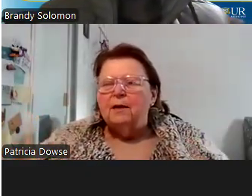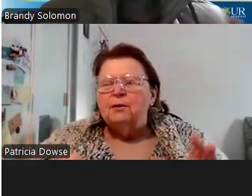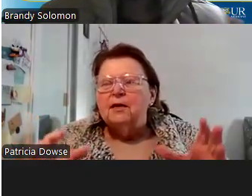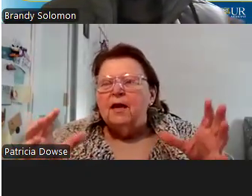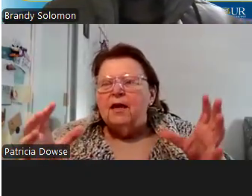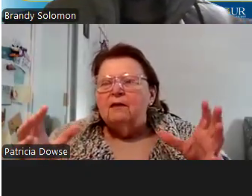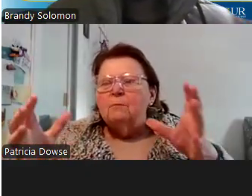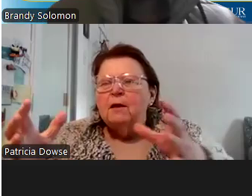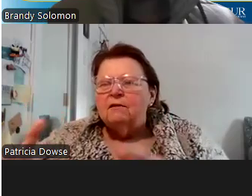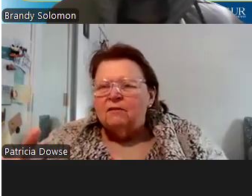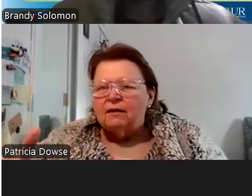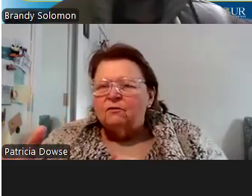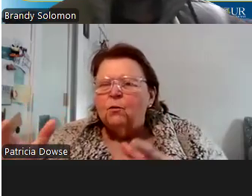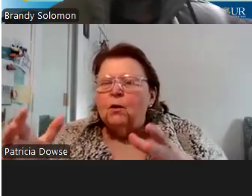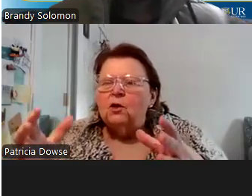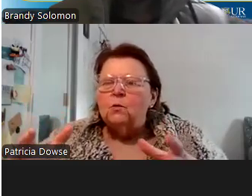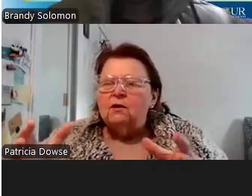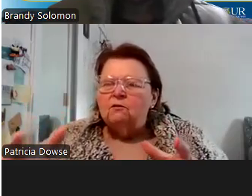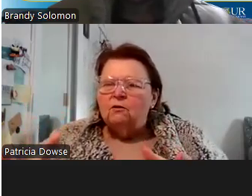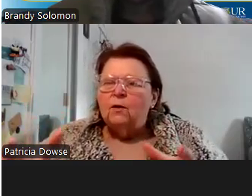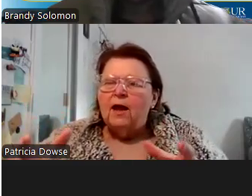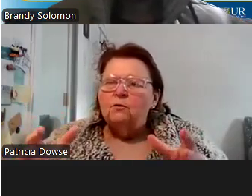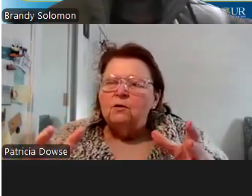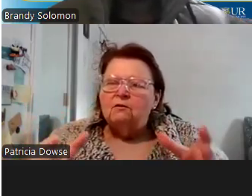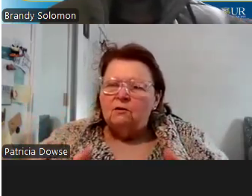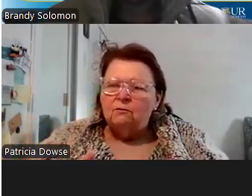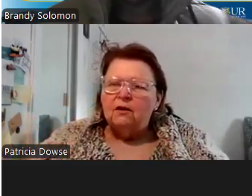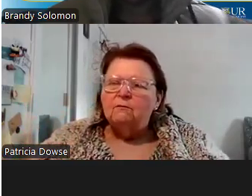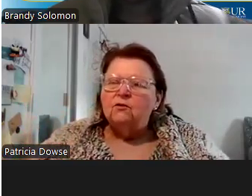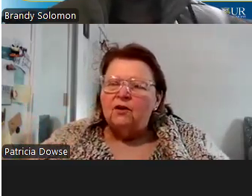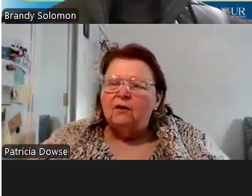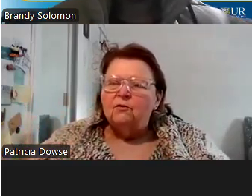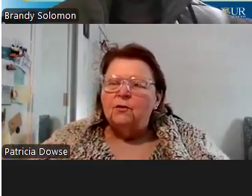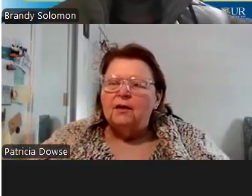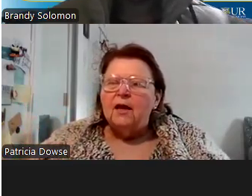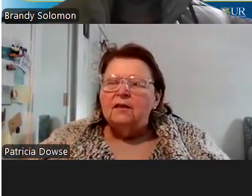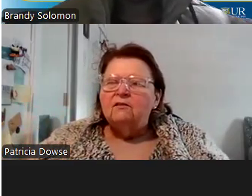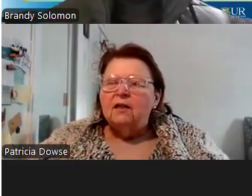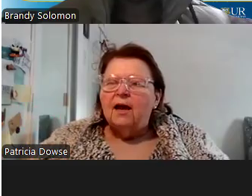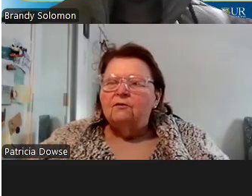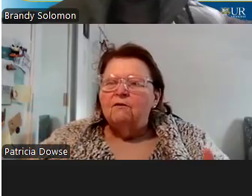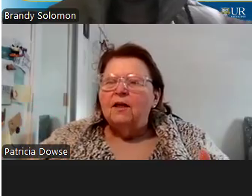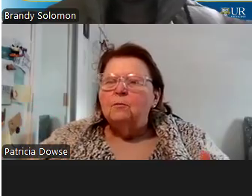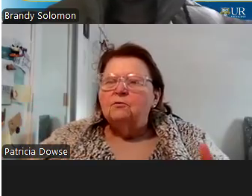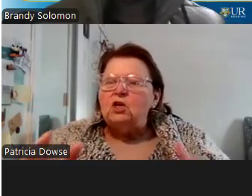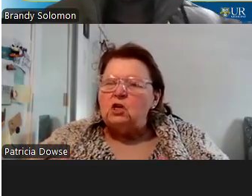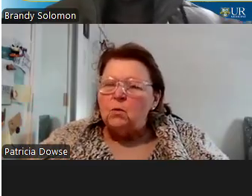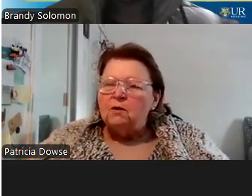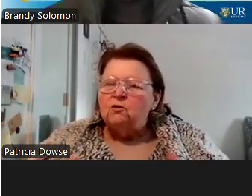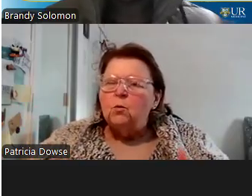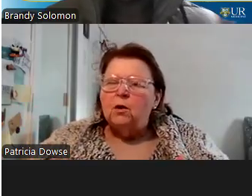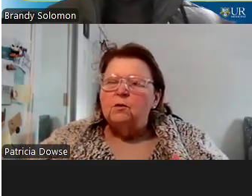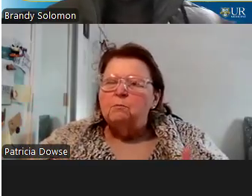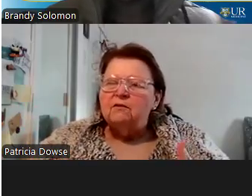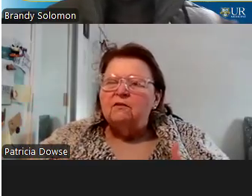Brandy and I, but is it making sense for what you need to do and how you need to use it yourselves, so that these slides are available to you